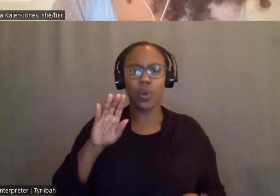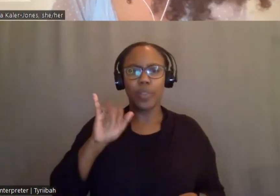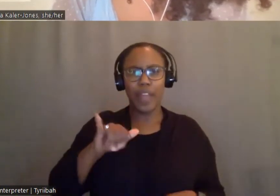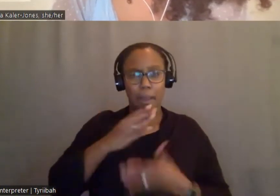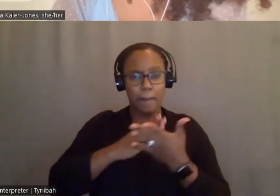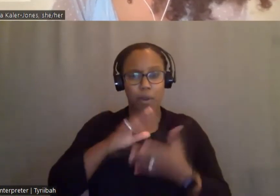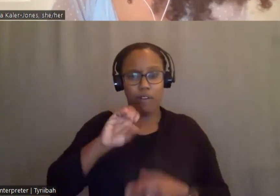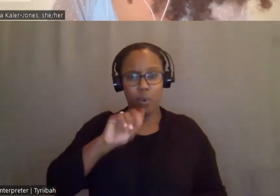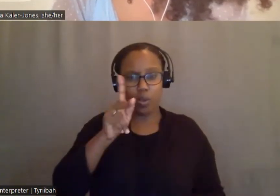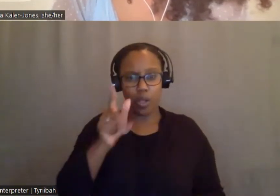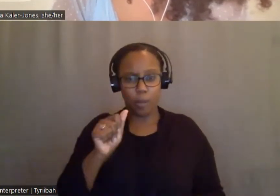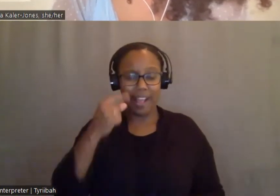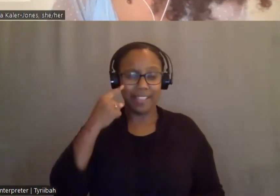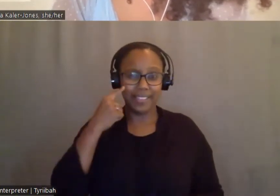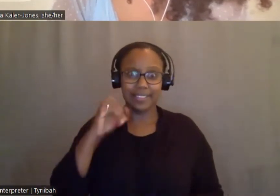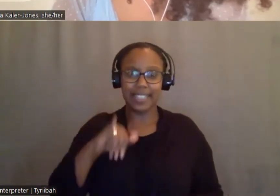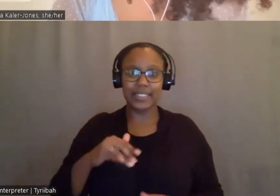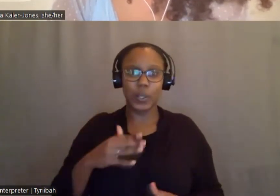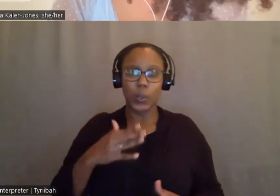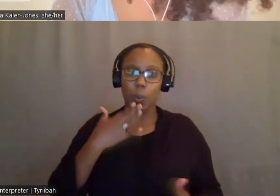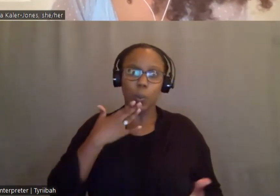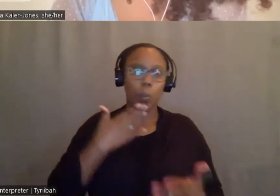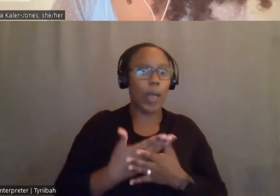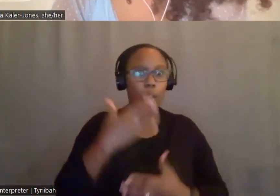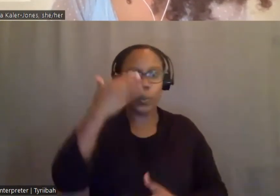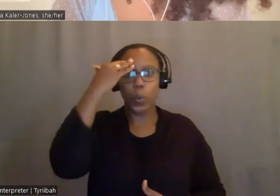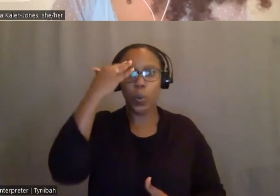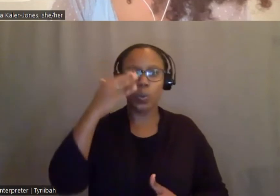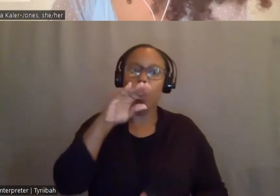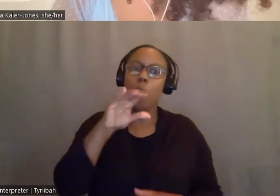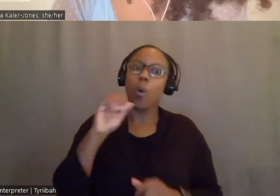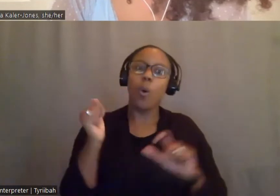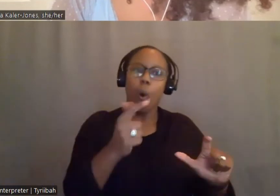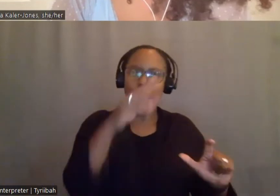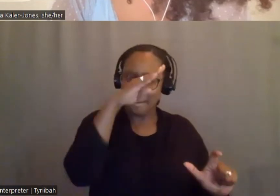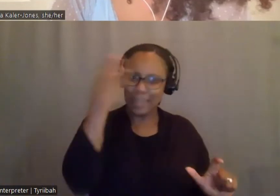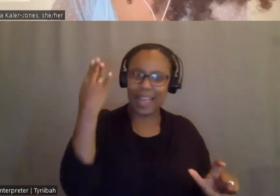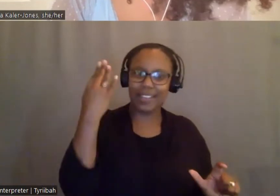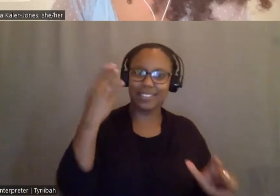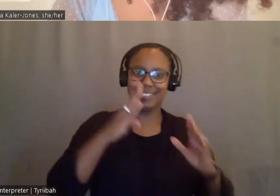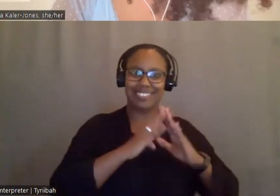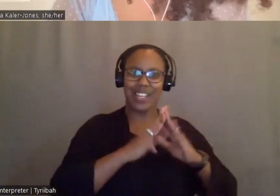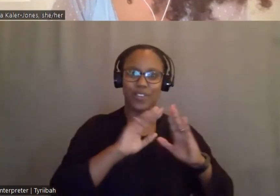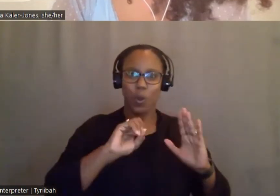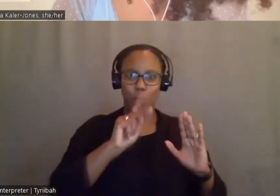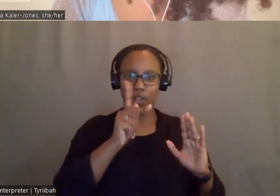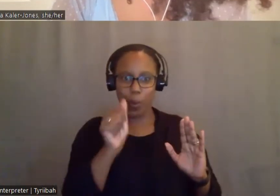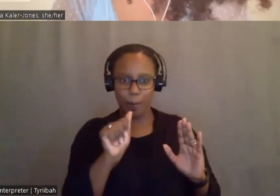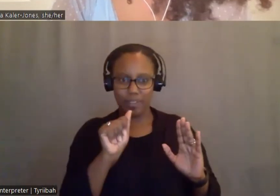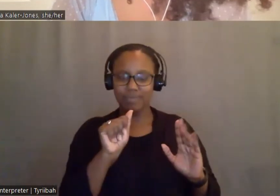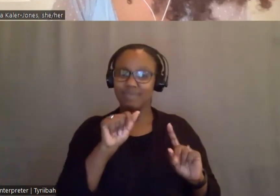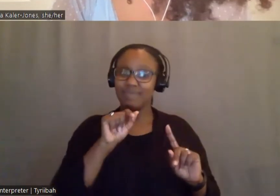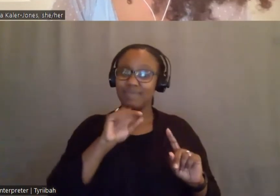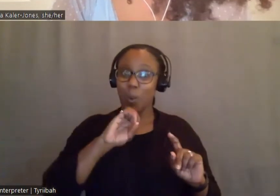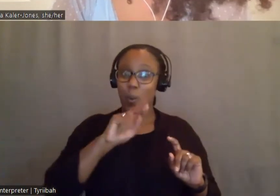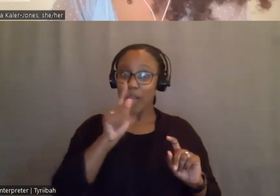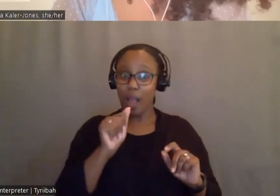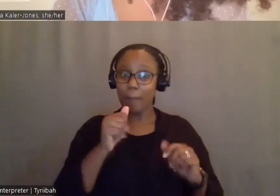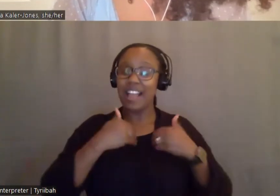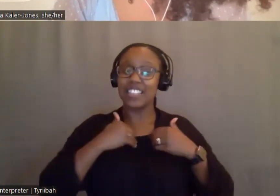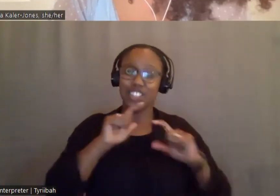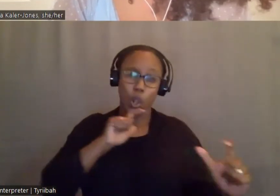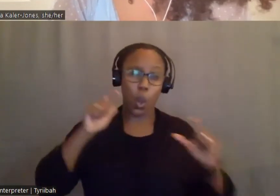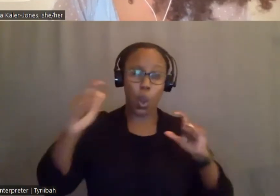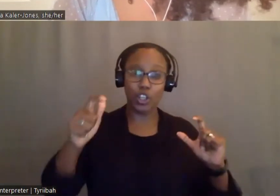most well-known all-Black towns of Oklahoma. If you didn't know, Oklahoma is the state with the largest historical all-Black towns, which